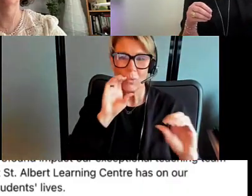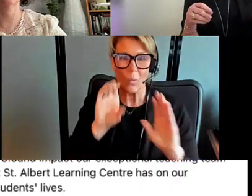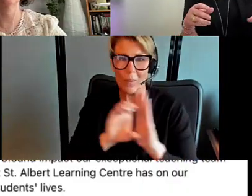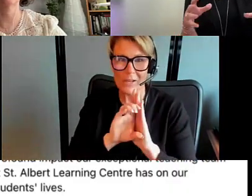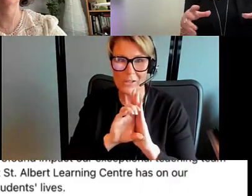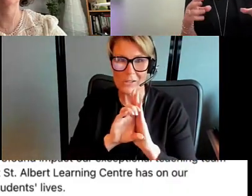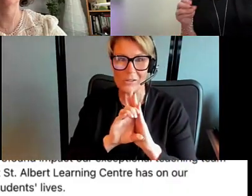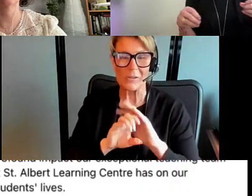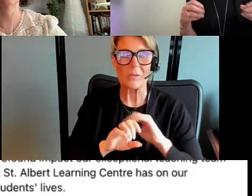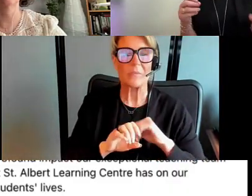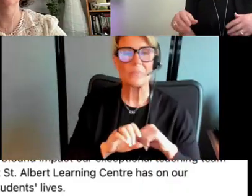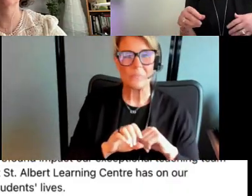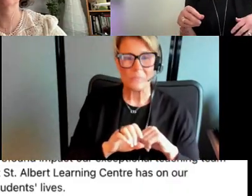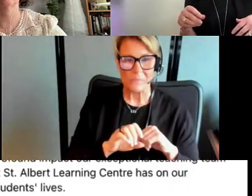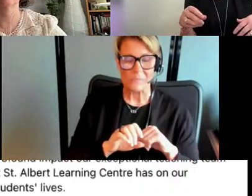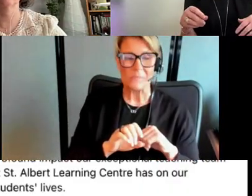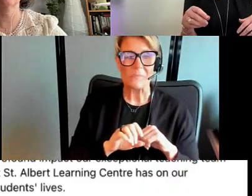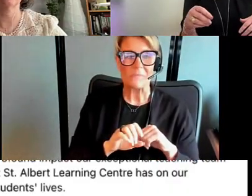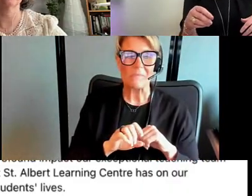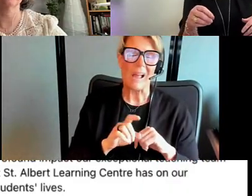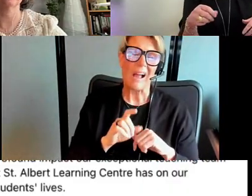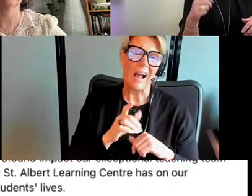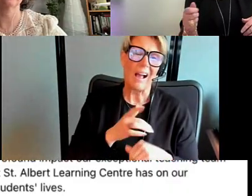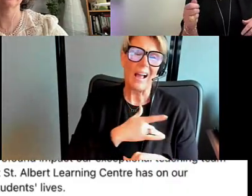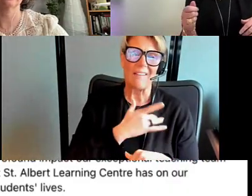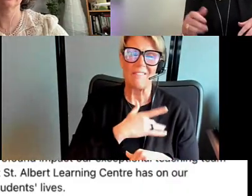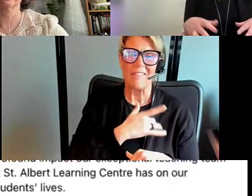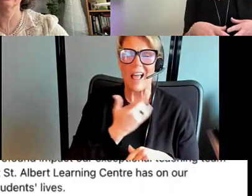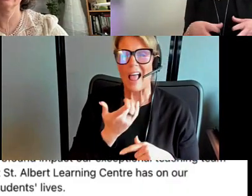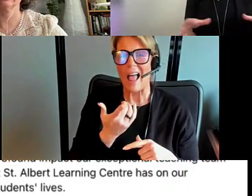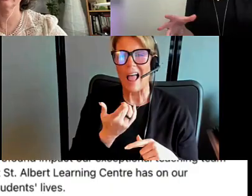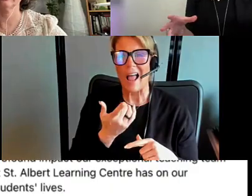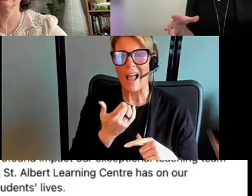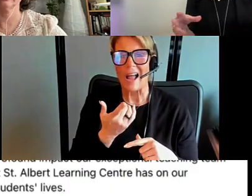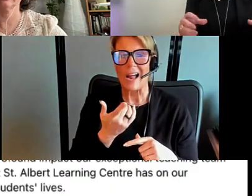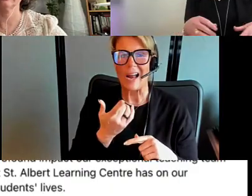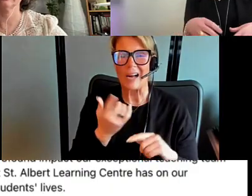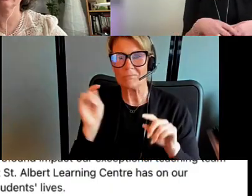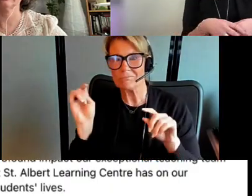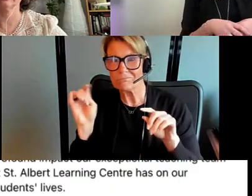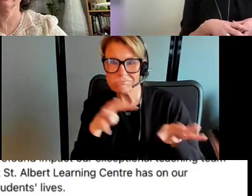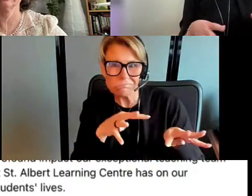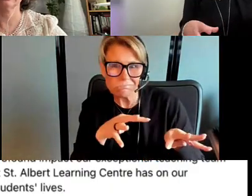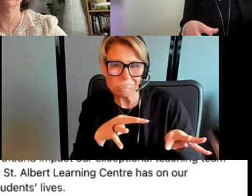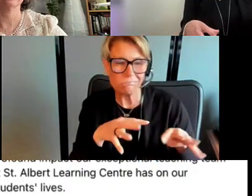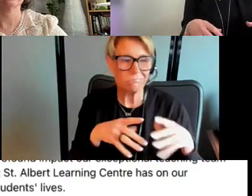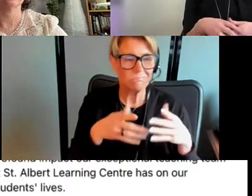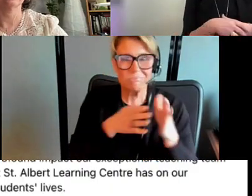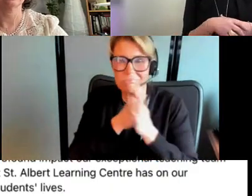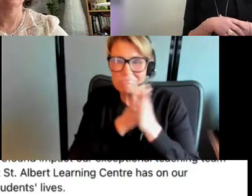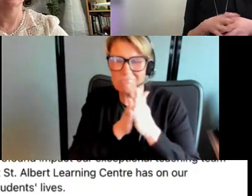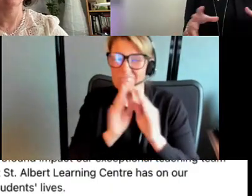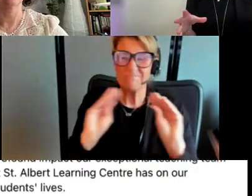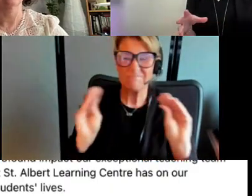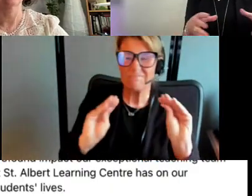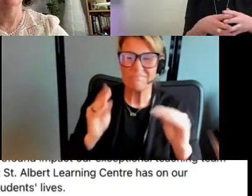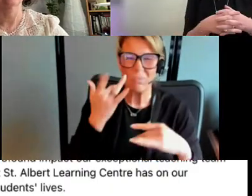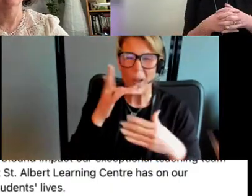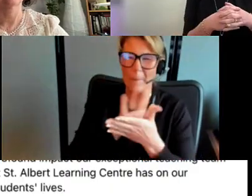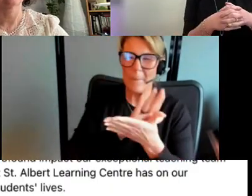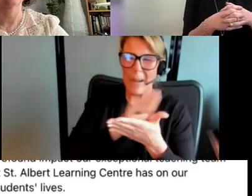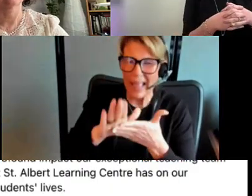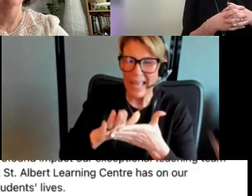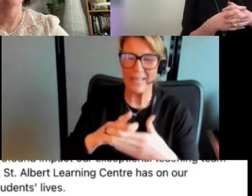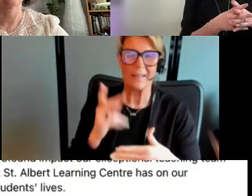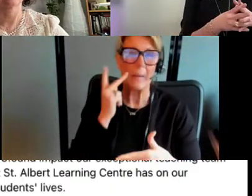I said, oh, it's probably not going to get a lot of traction because it's not colorful. It's plain, it's in